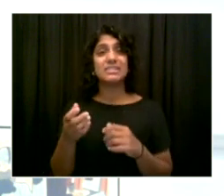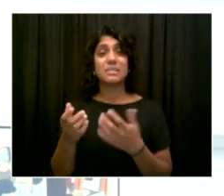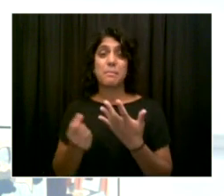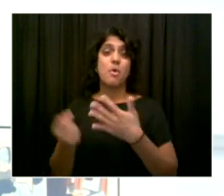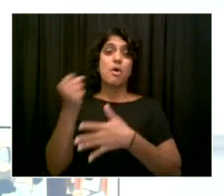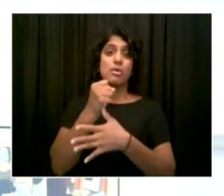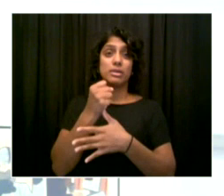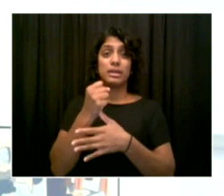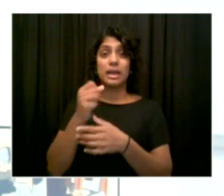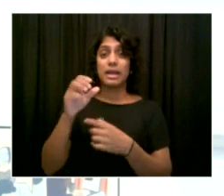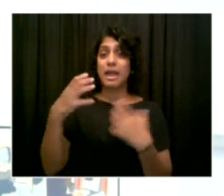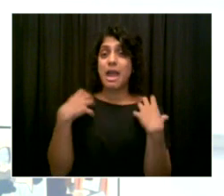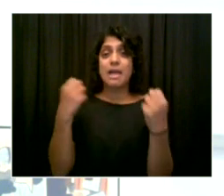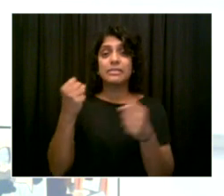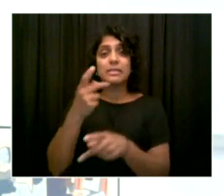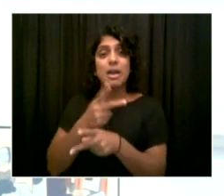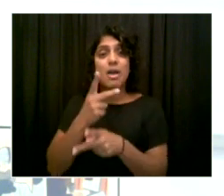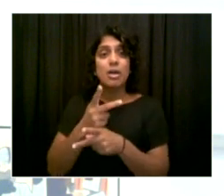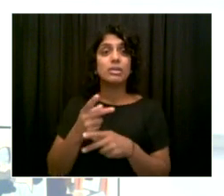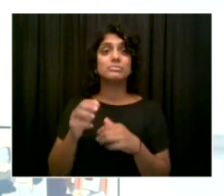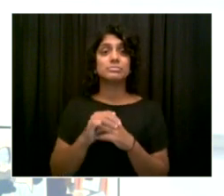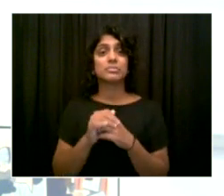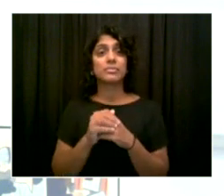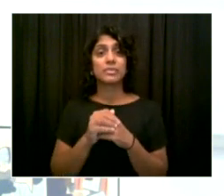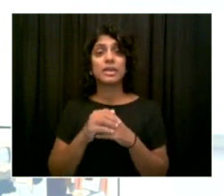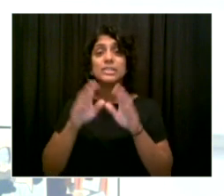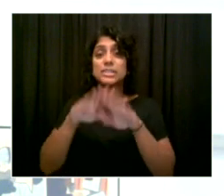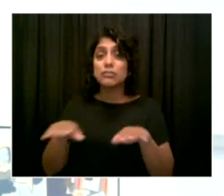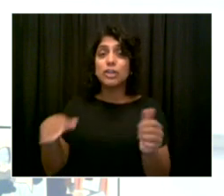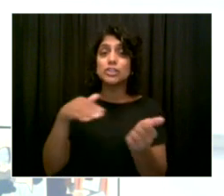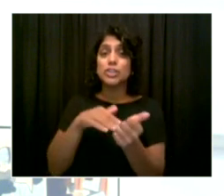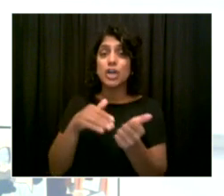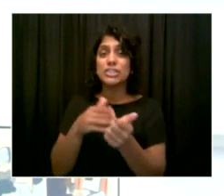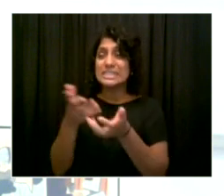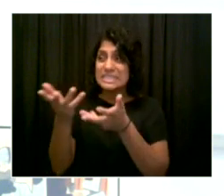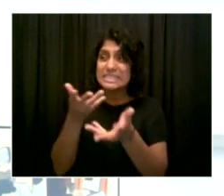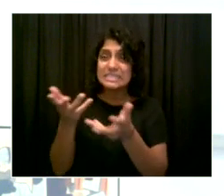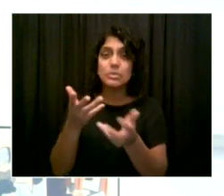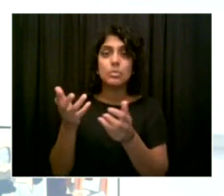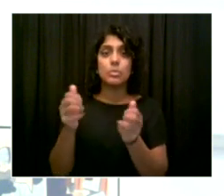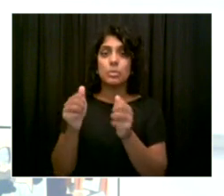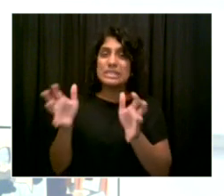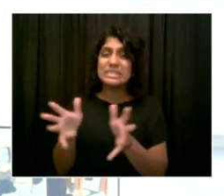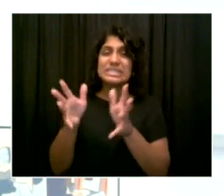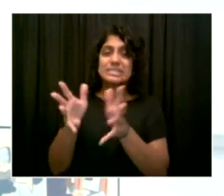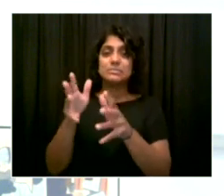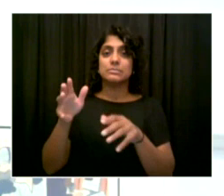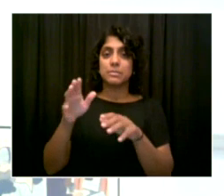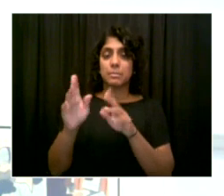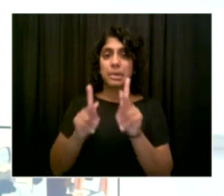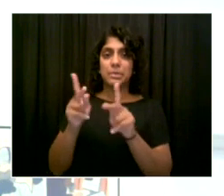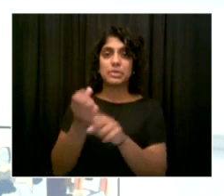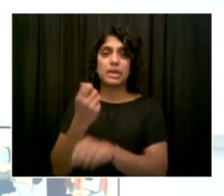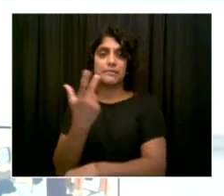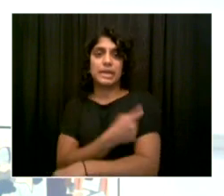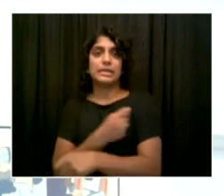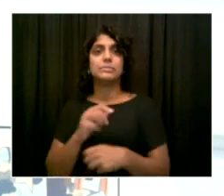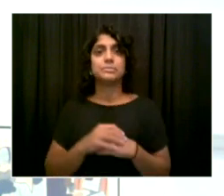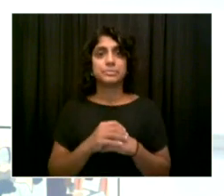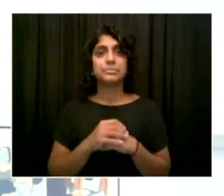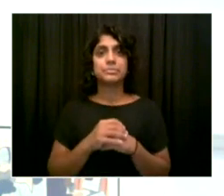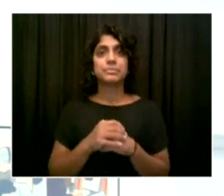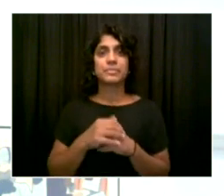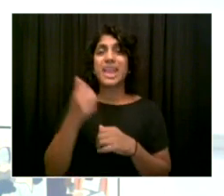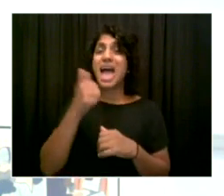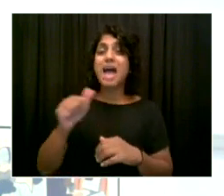but lowering every single barrier to vaccination. For example, our in-home vaccination program is now available to anyone who